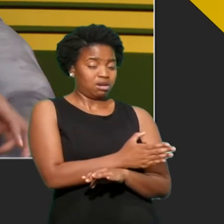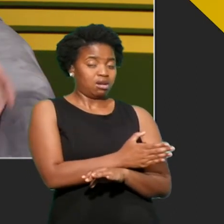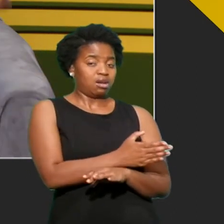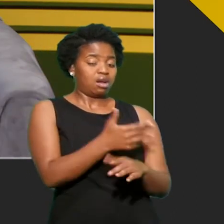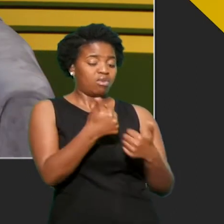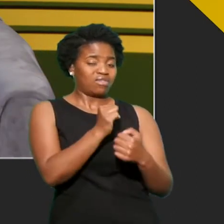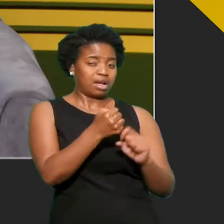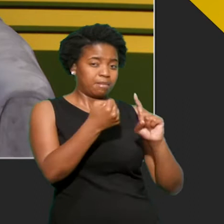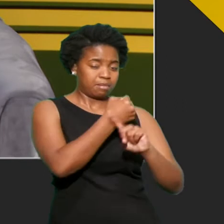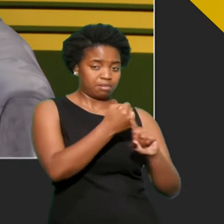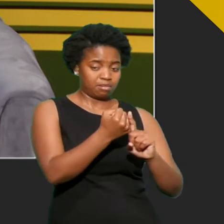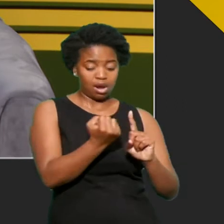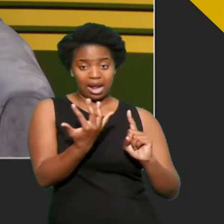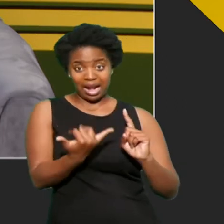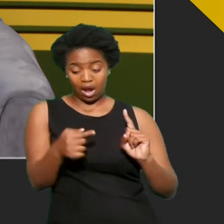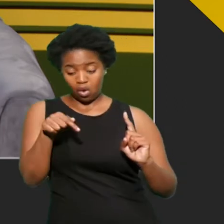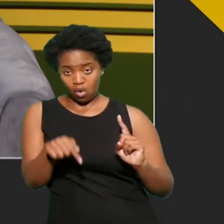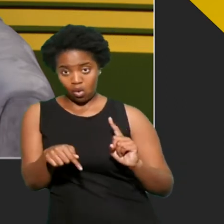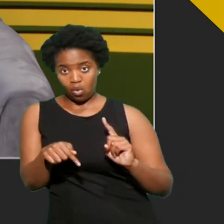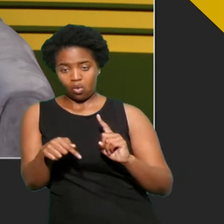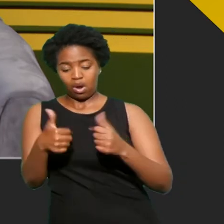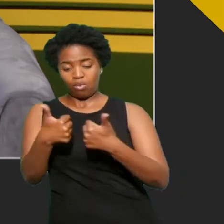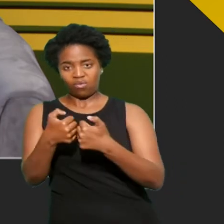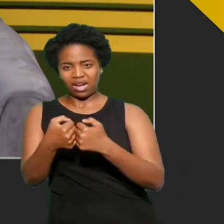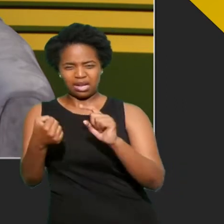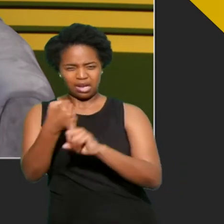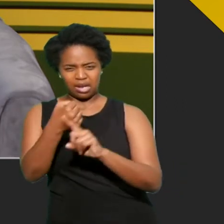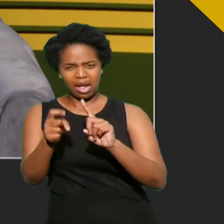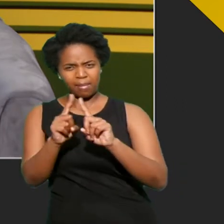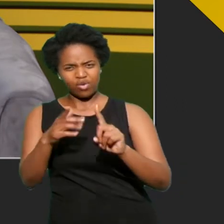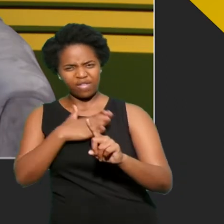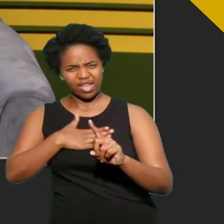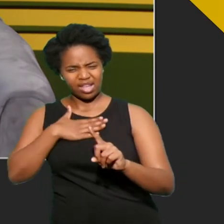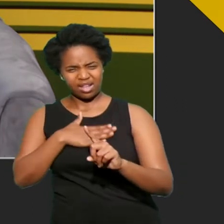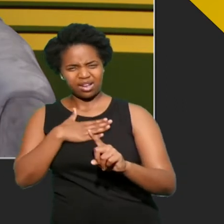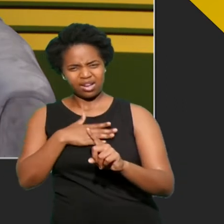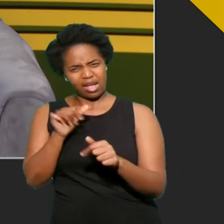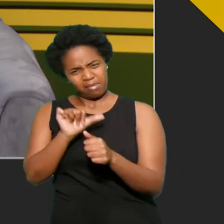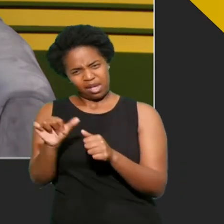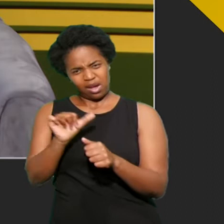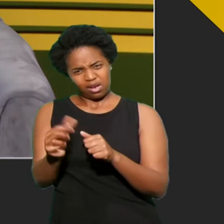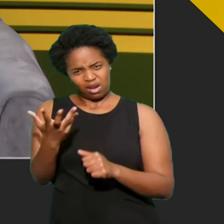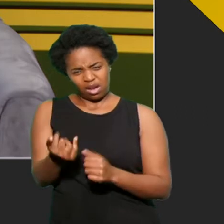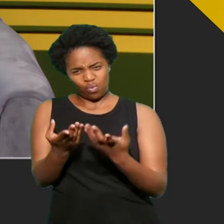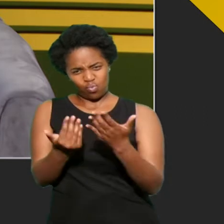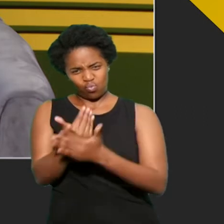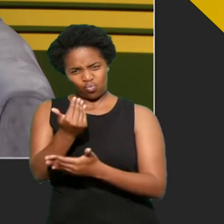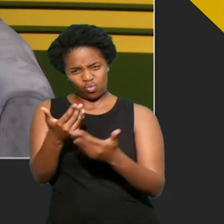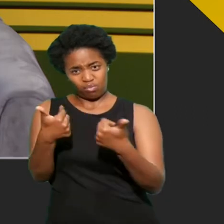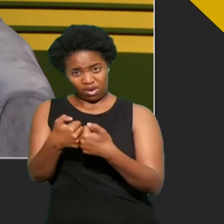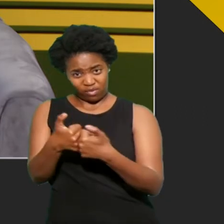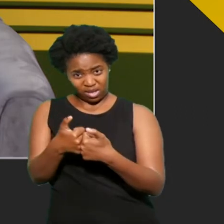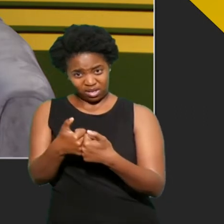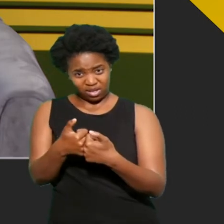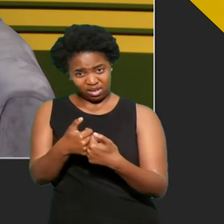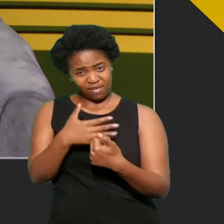bebakushaya. In this one akakushayi per se, but you still feel good it's better now. Is that how